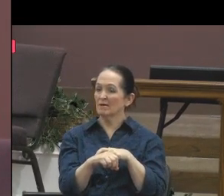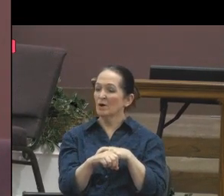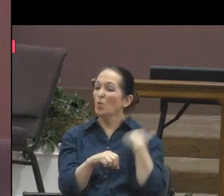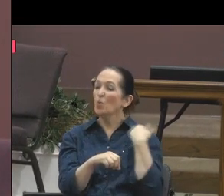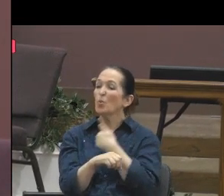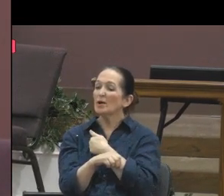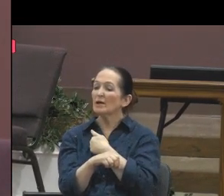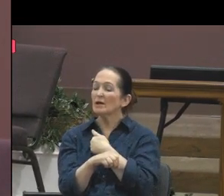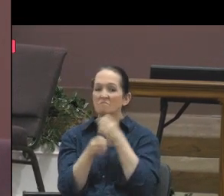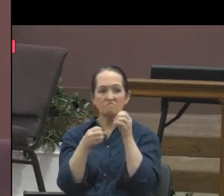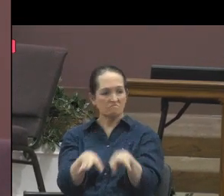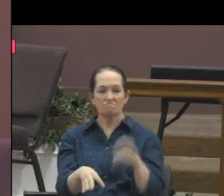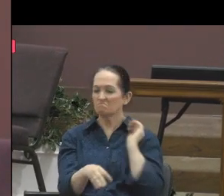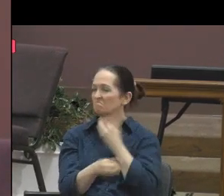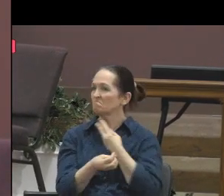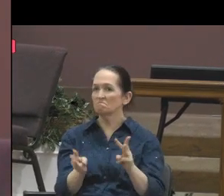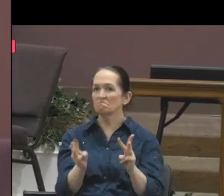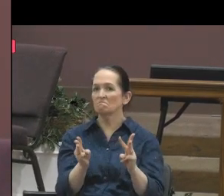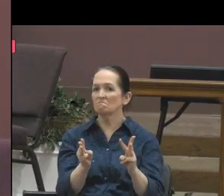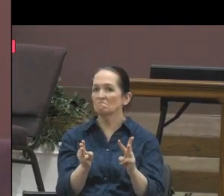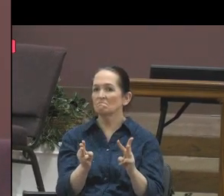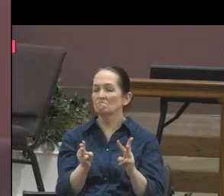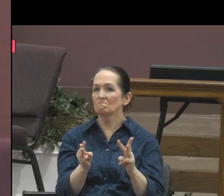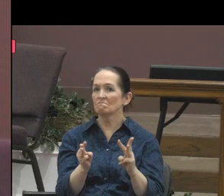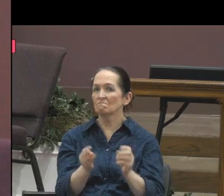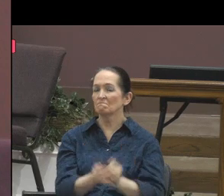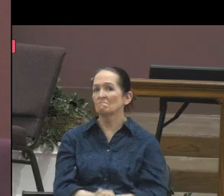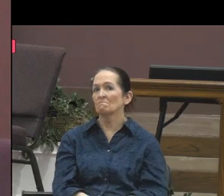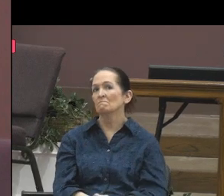we have lost our way.